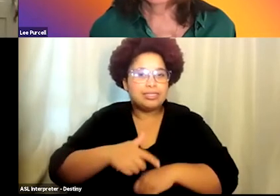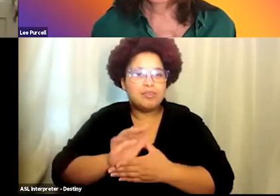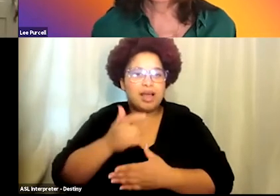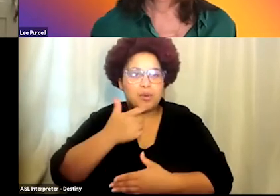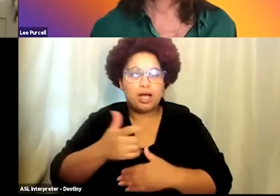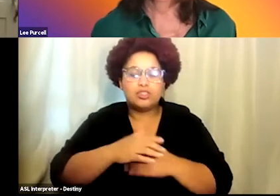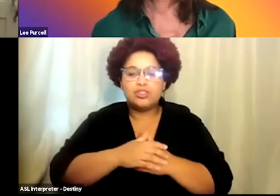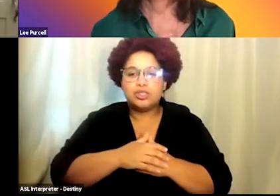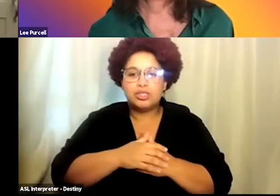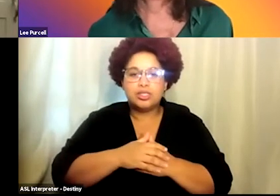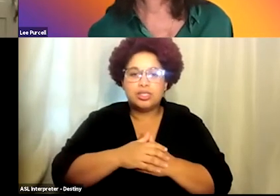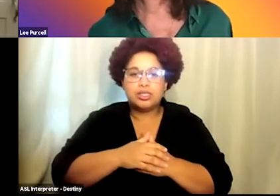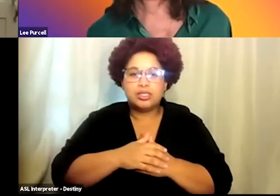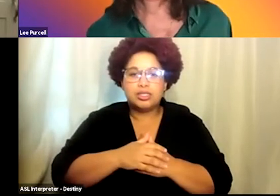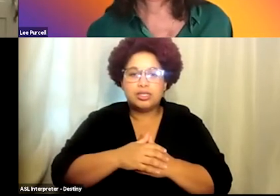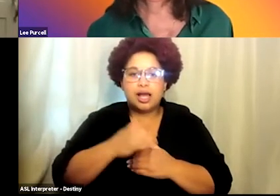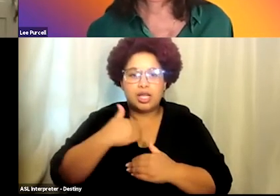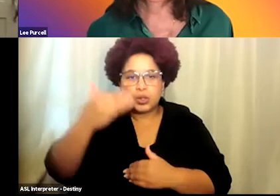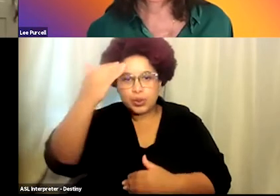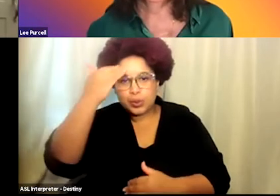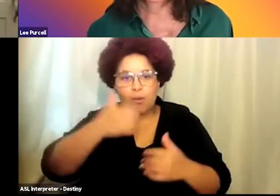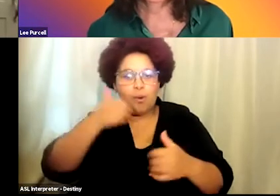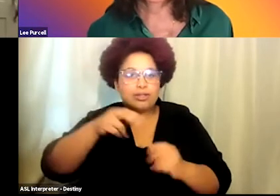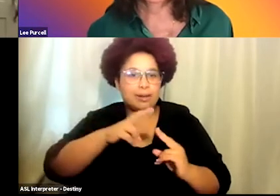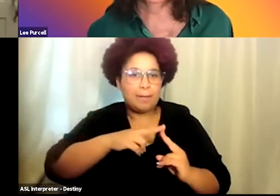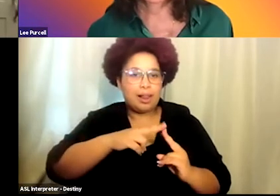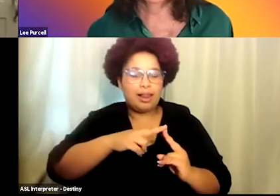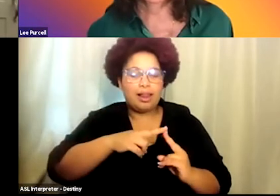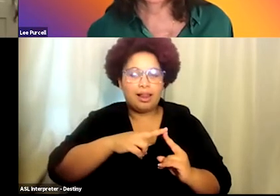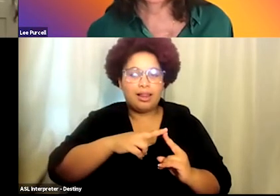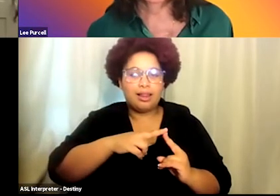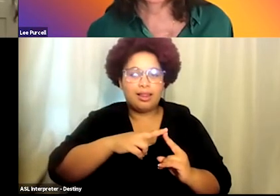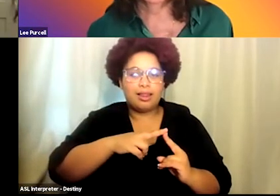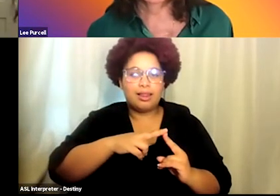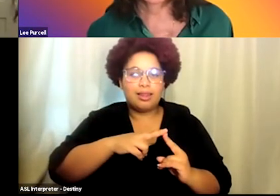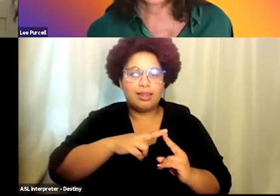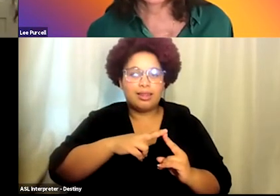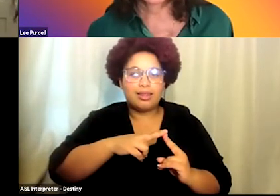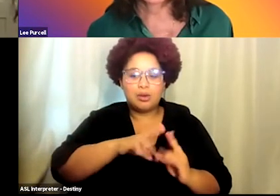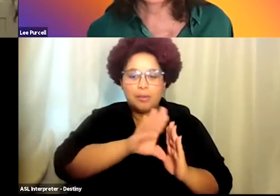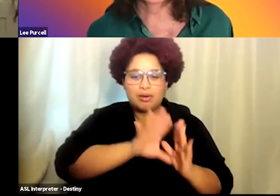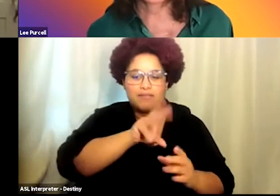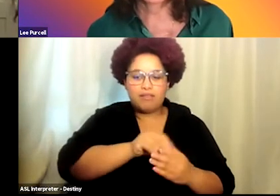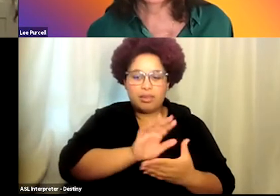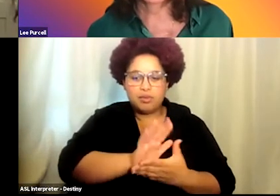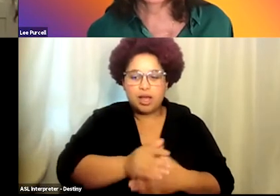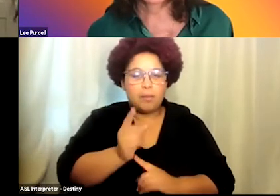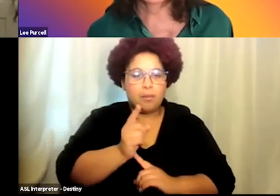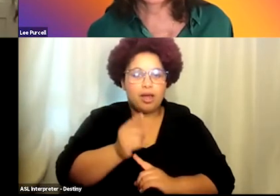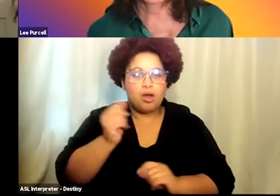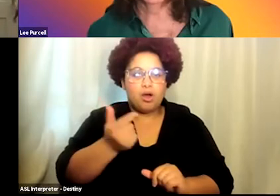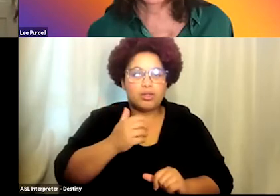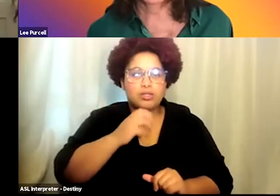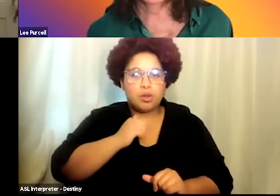but there was, I actually knew an older couple that were background in it. And at this one point, all of these older